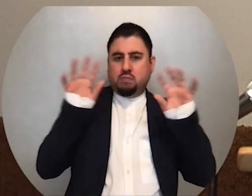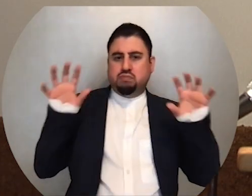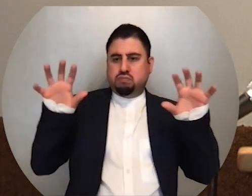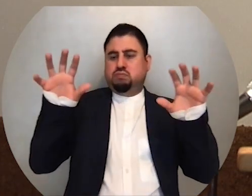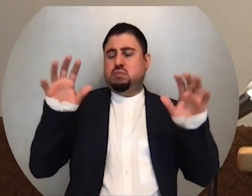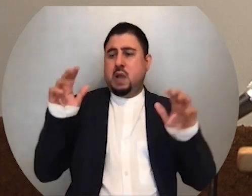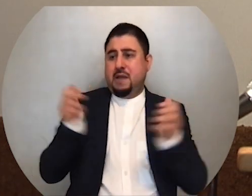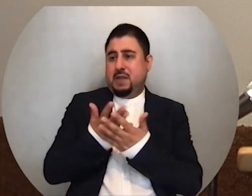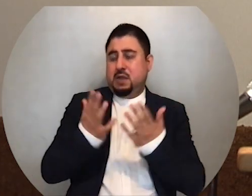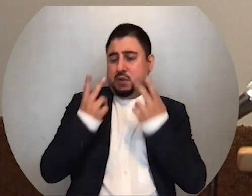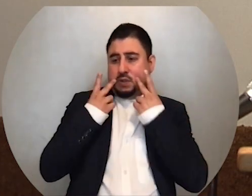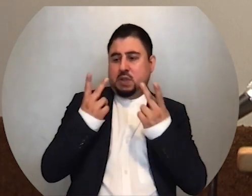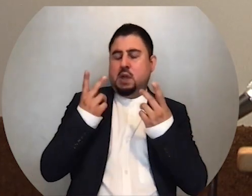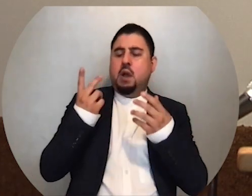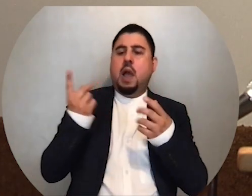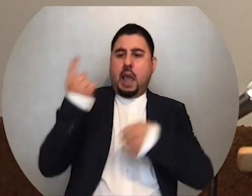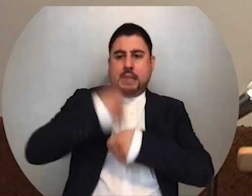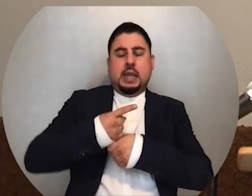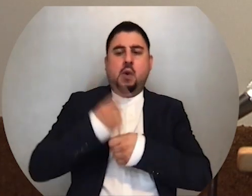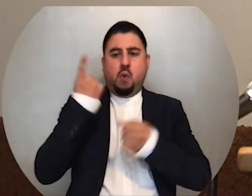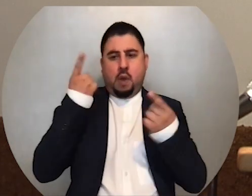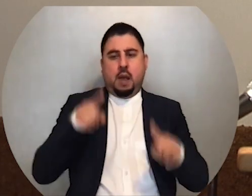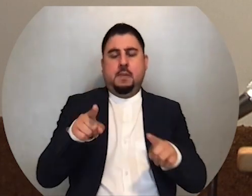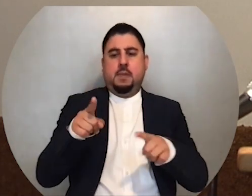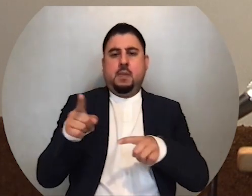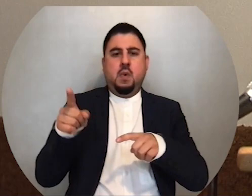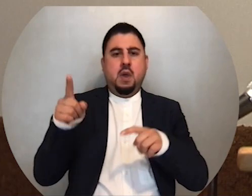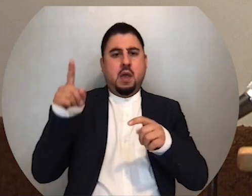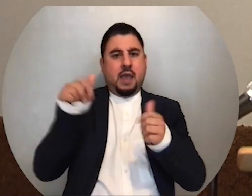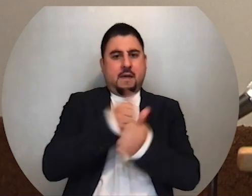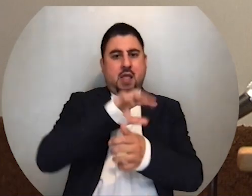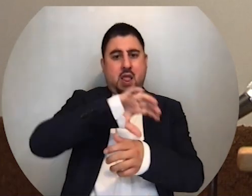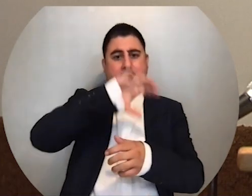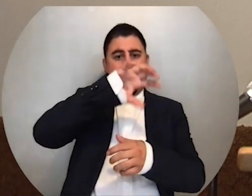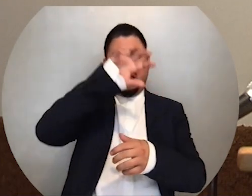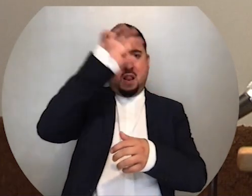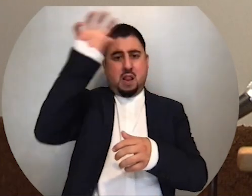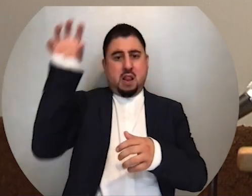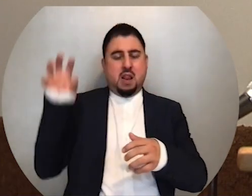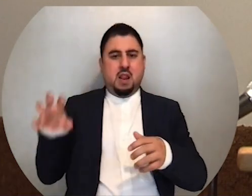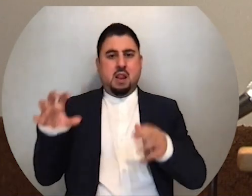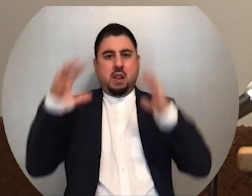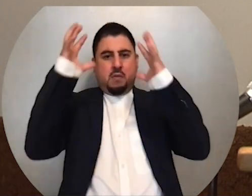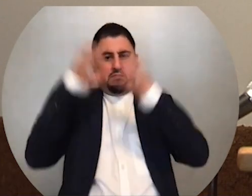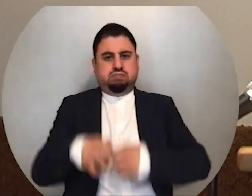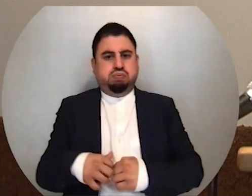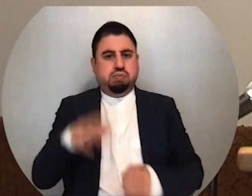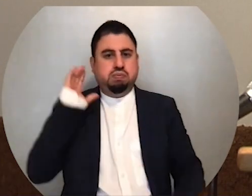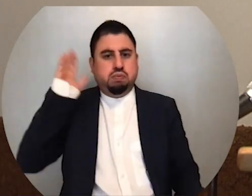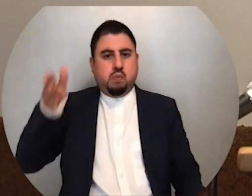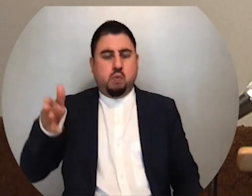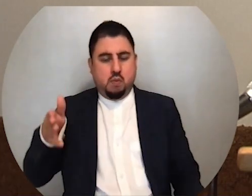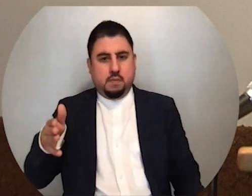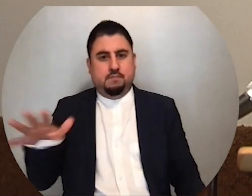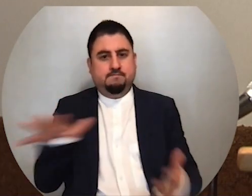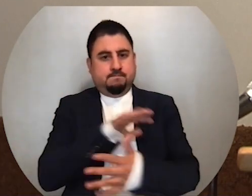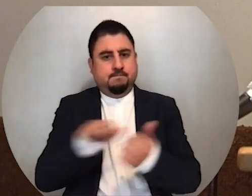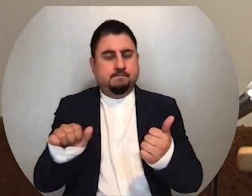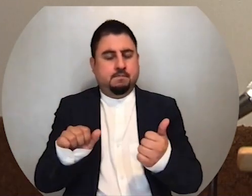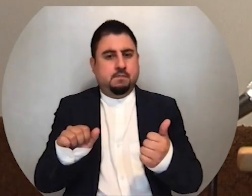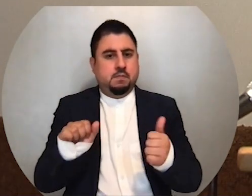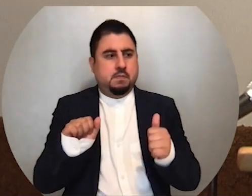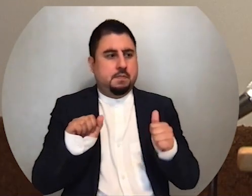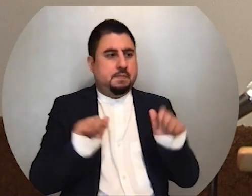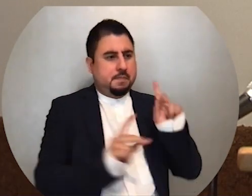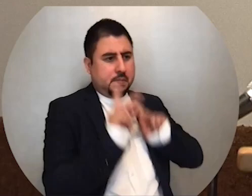here, the days will come when there will not be left one stone upon another stone that will not be thrown down." Then they